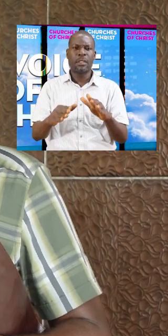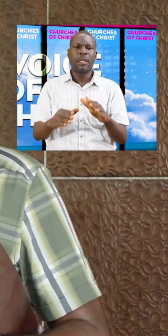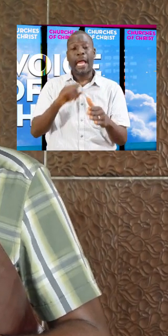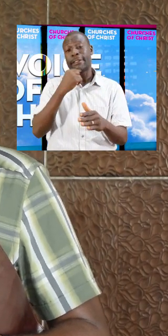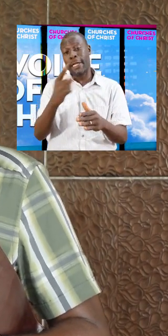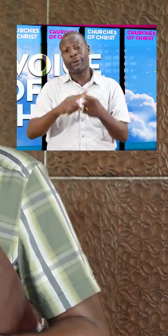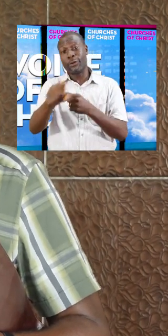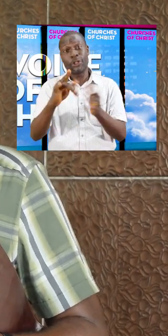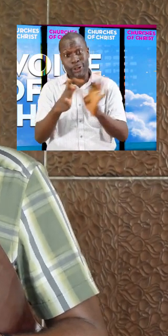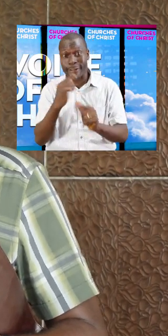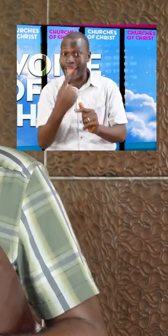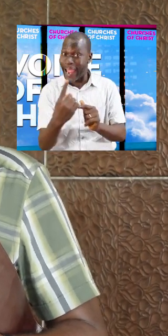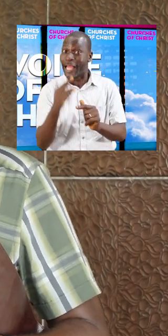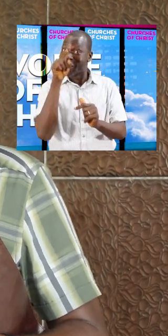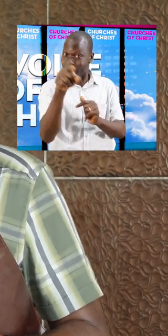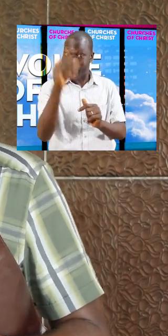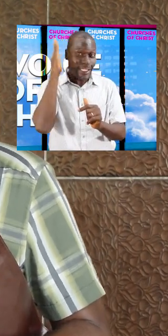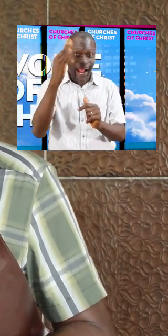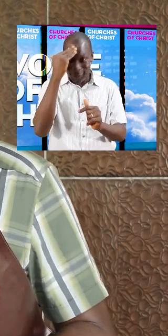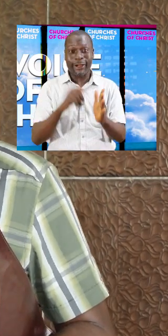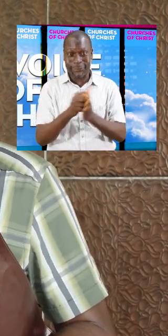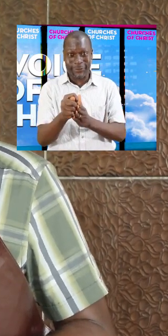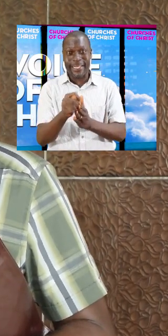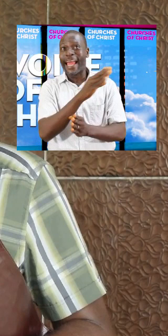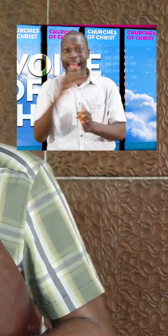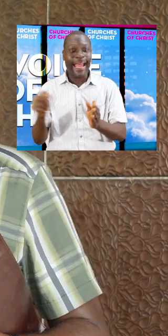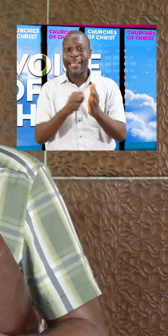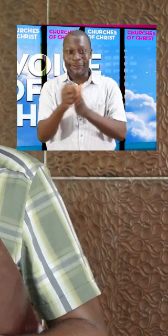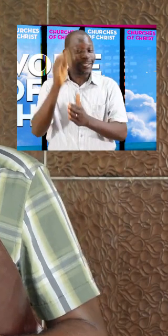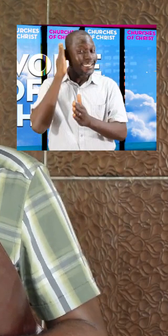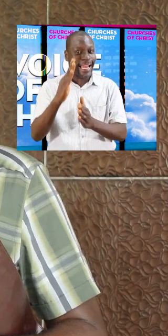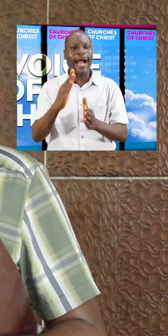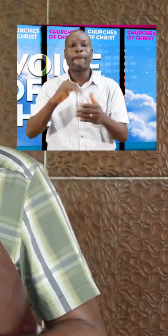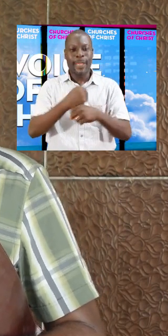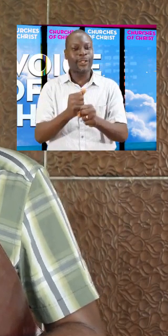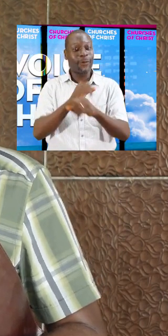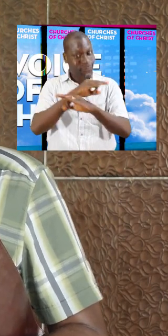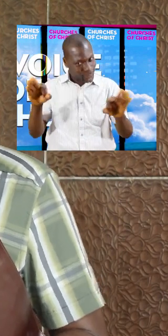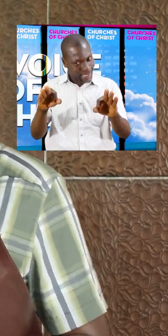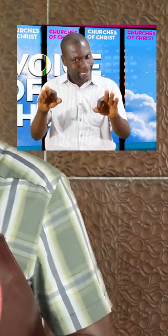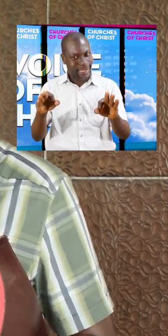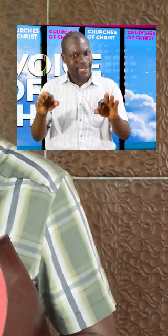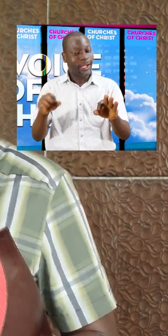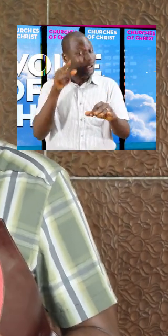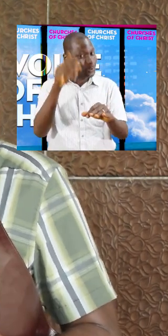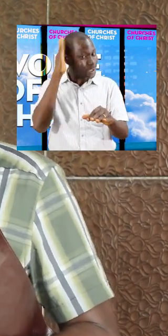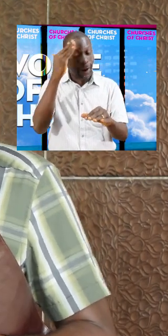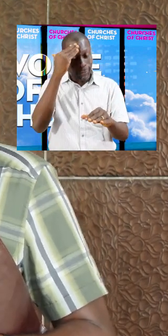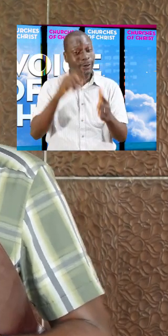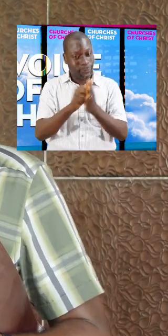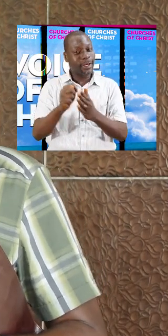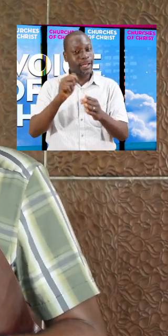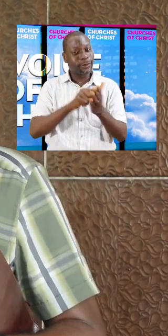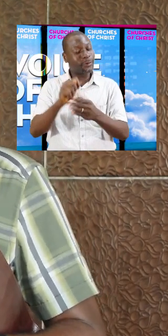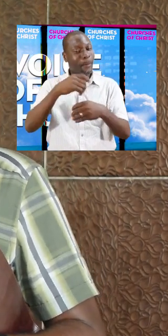se ewrade yesu se and you sure know the truth and the truth shall set you free na mube hunu kreno ama no